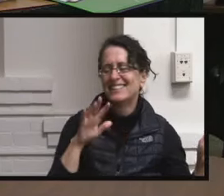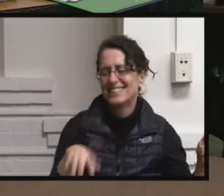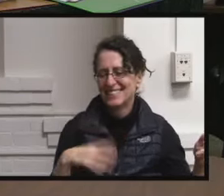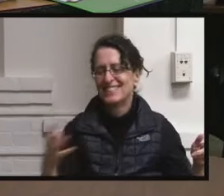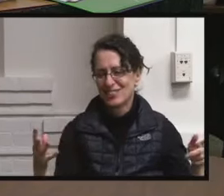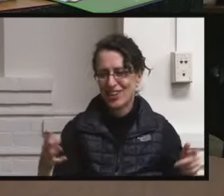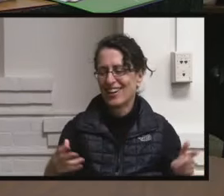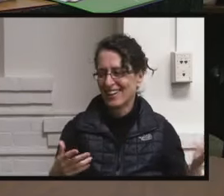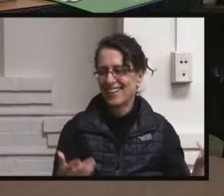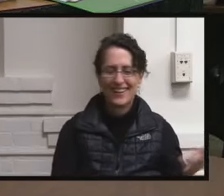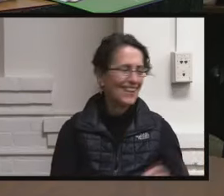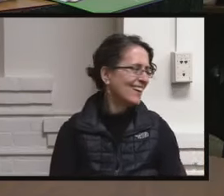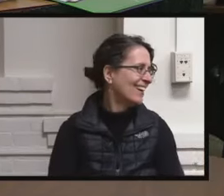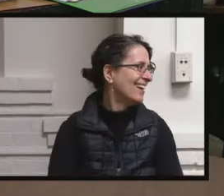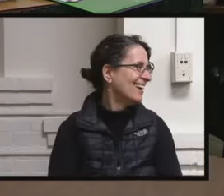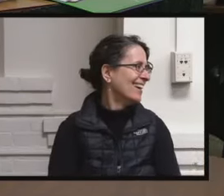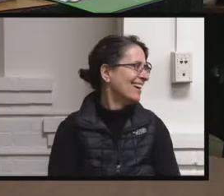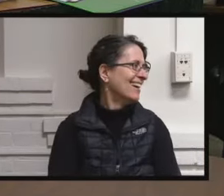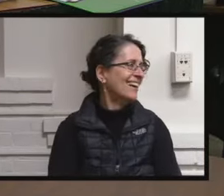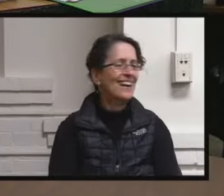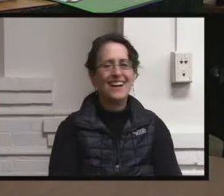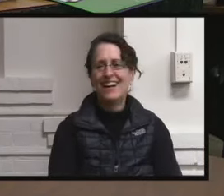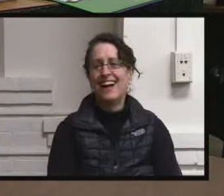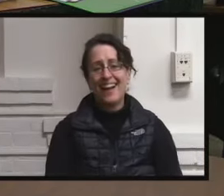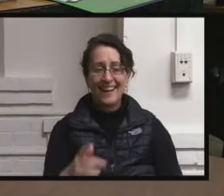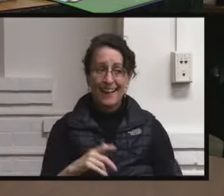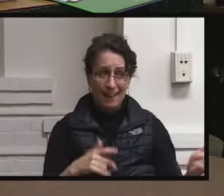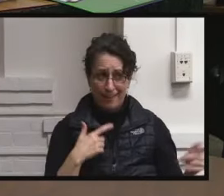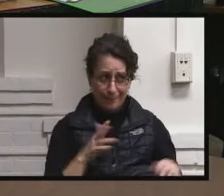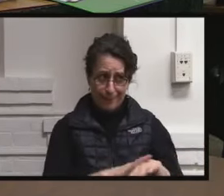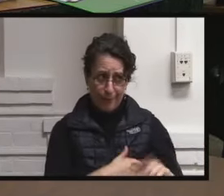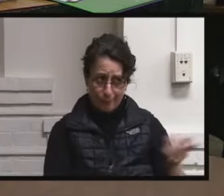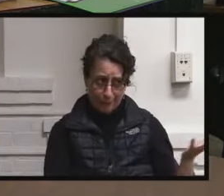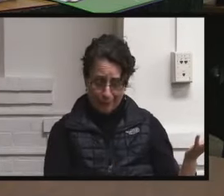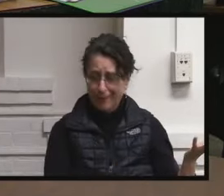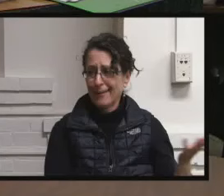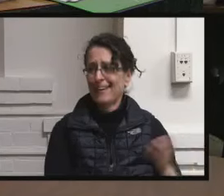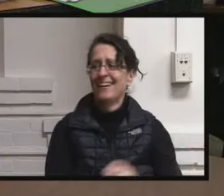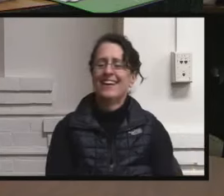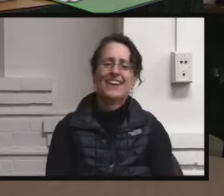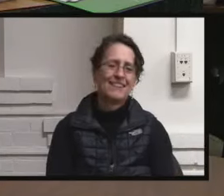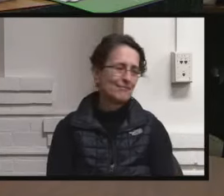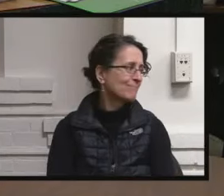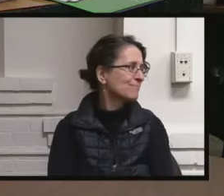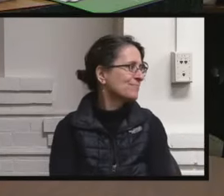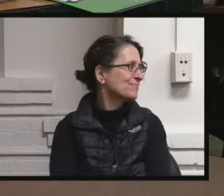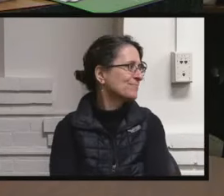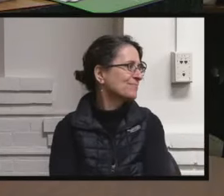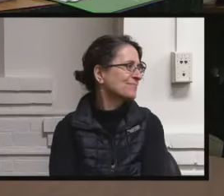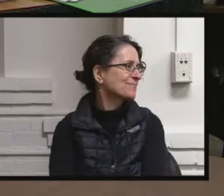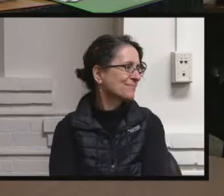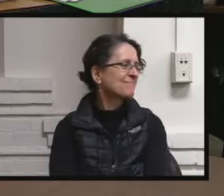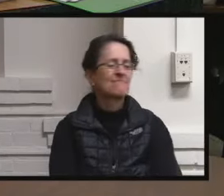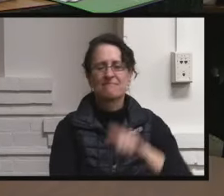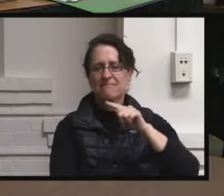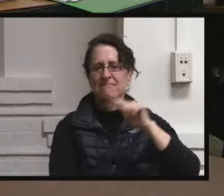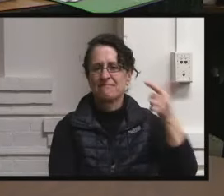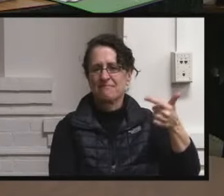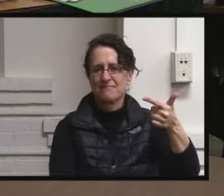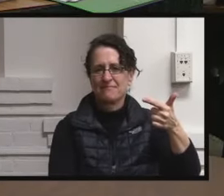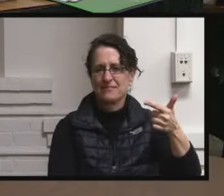we have, and it's a slow pitch. If you'll permit me to actually pass the interrogation forward.